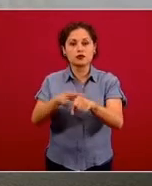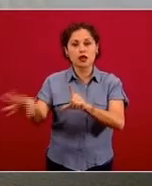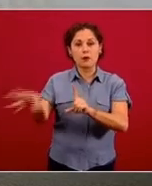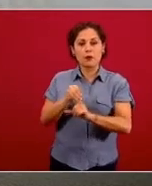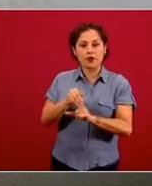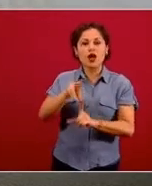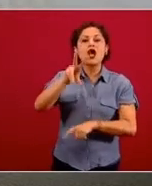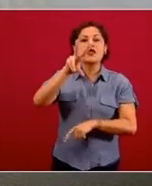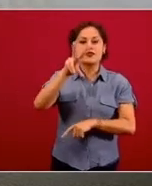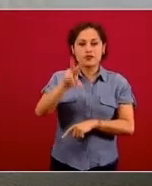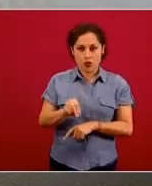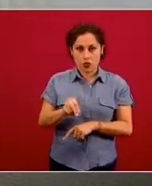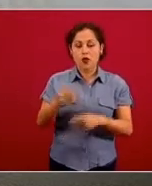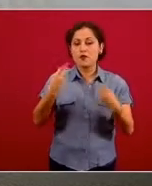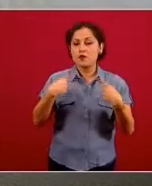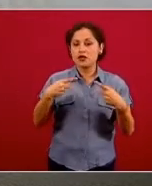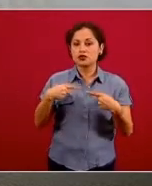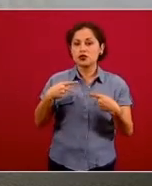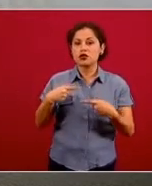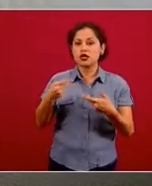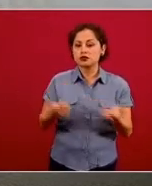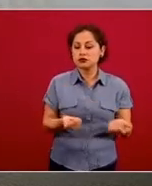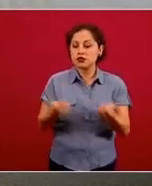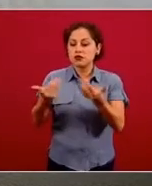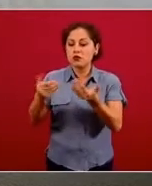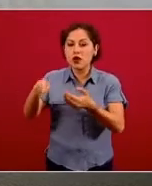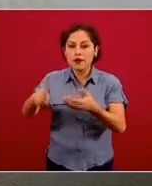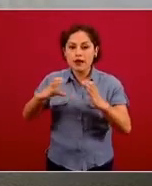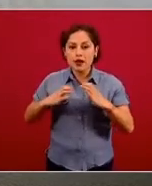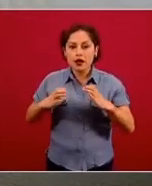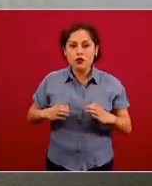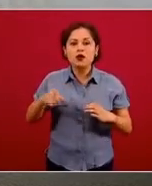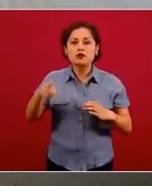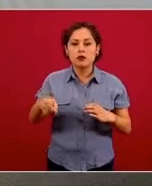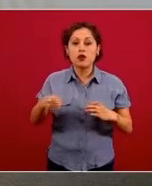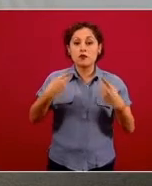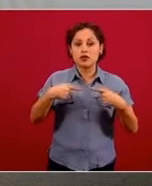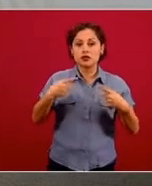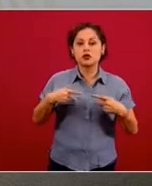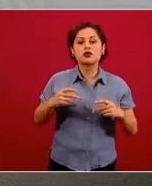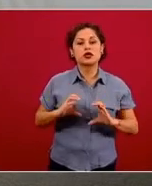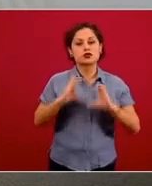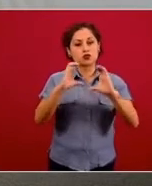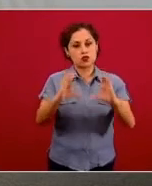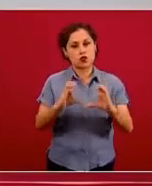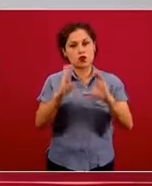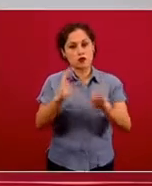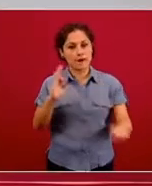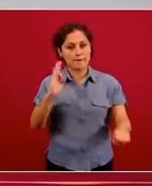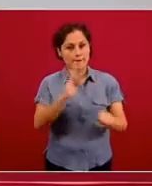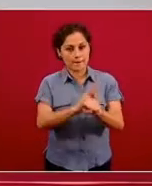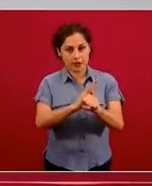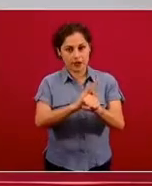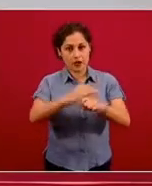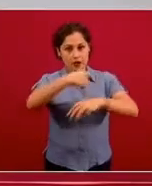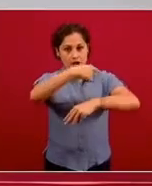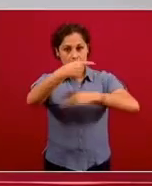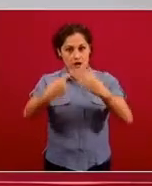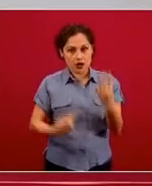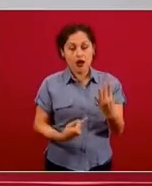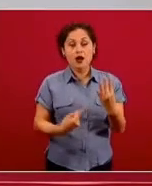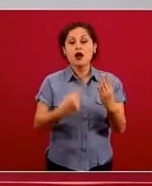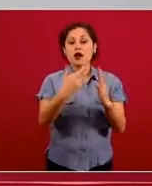the medical practitioners that are involved in the situation and also the community, including